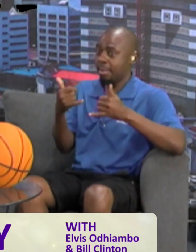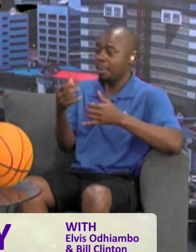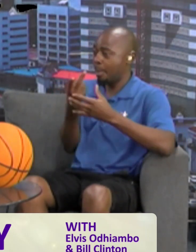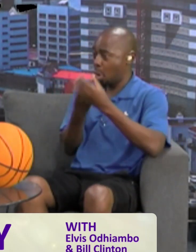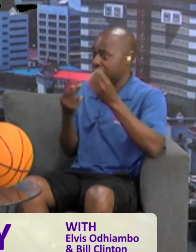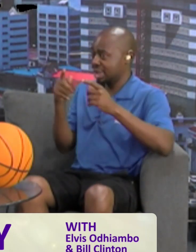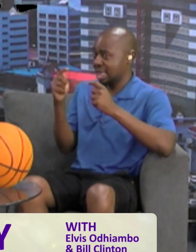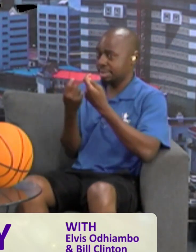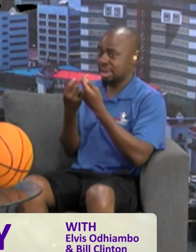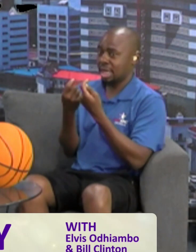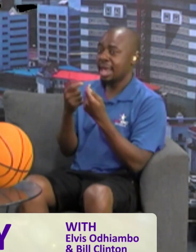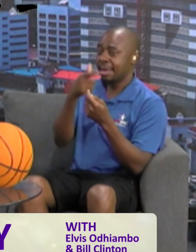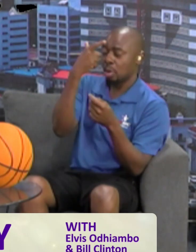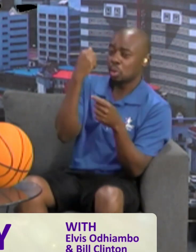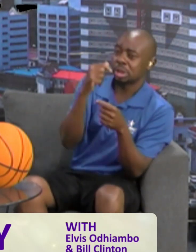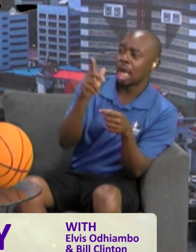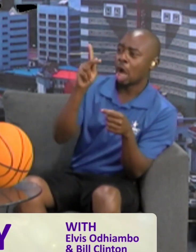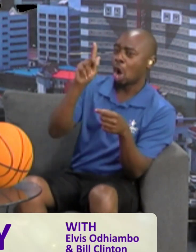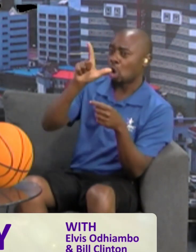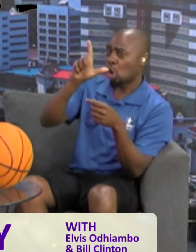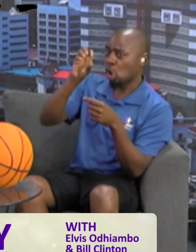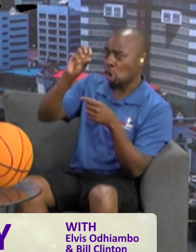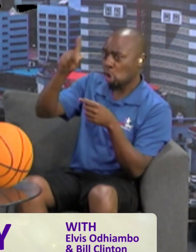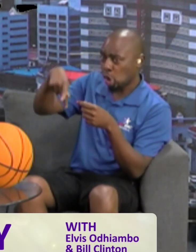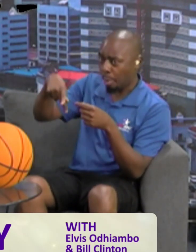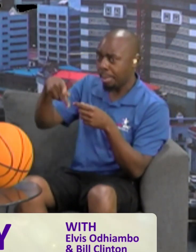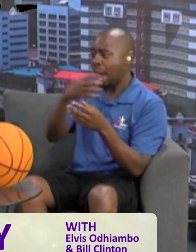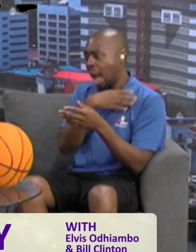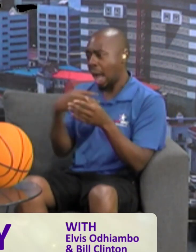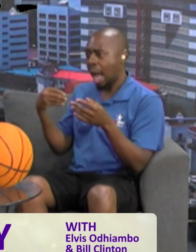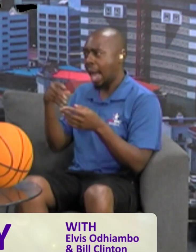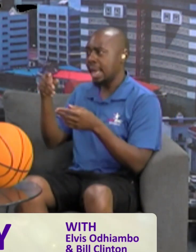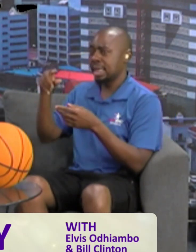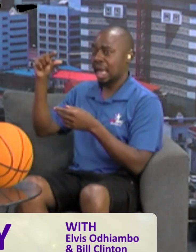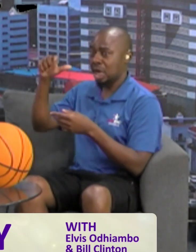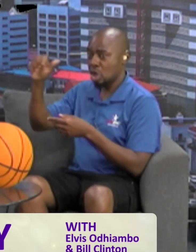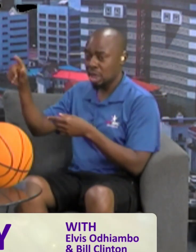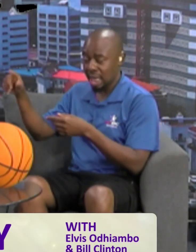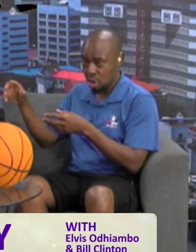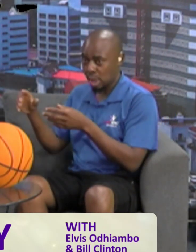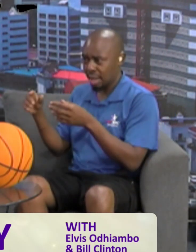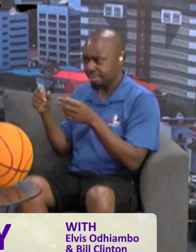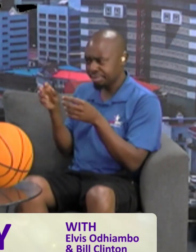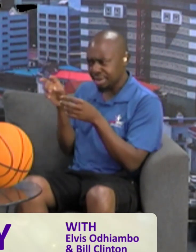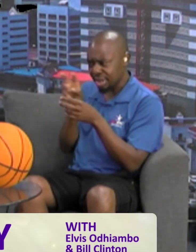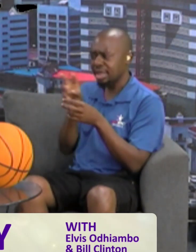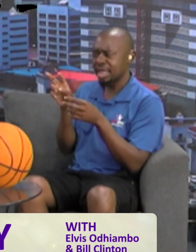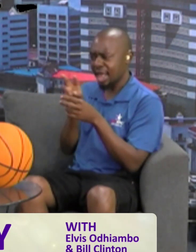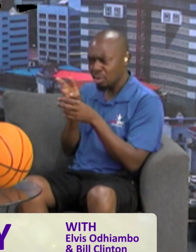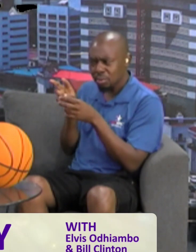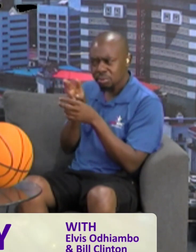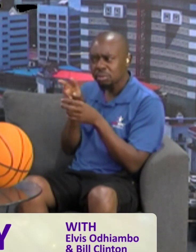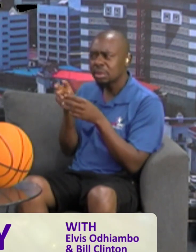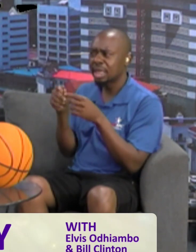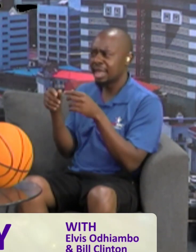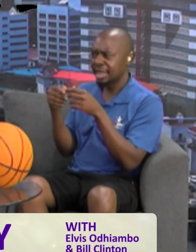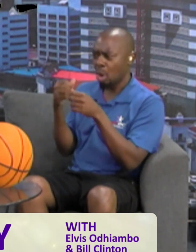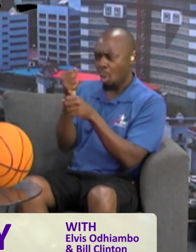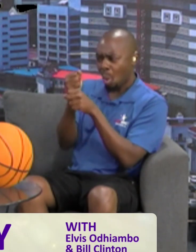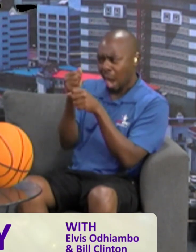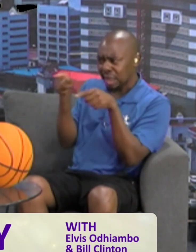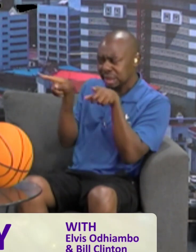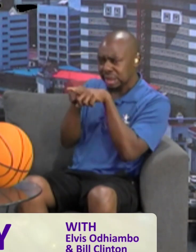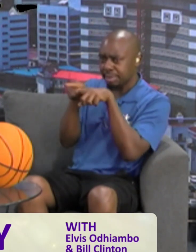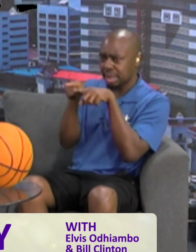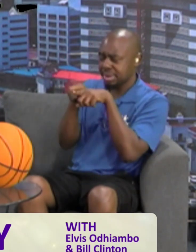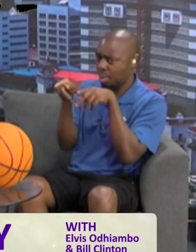back. Right. Because you see both teams, Klopp and Pep, the two coaches, I